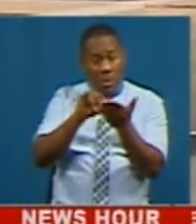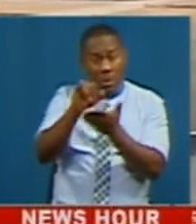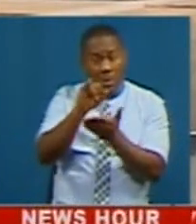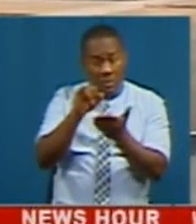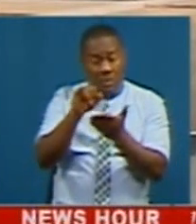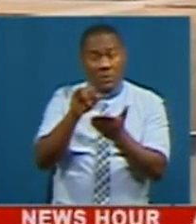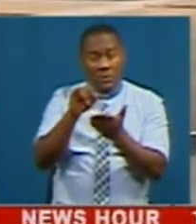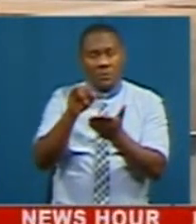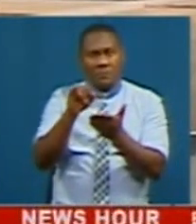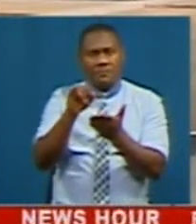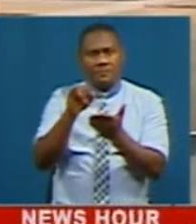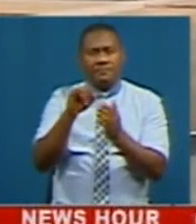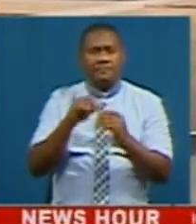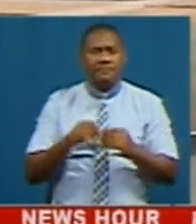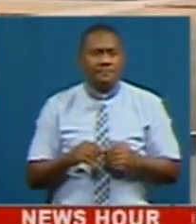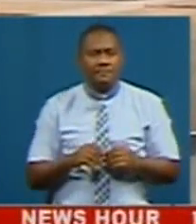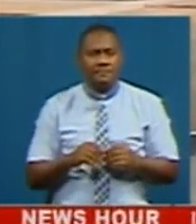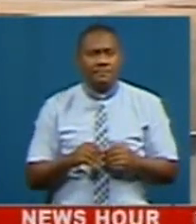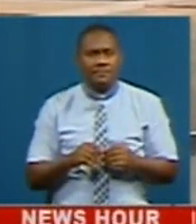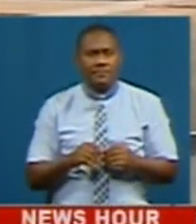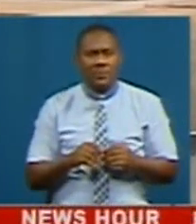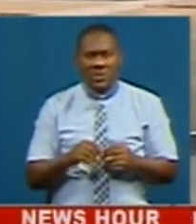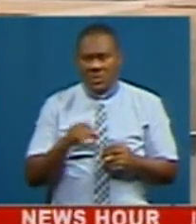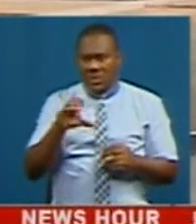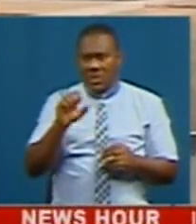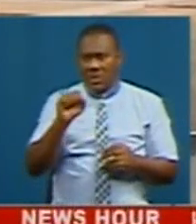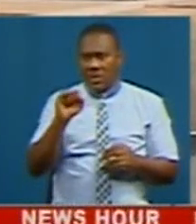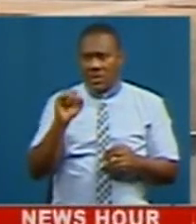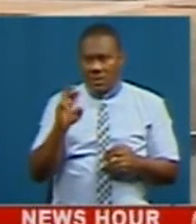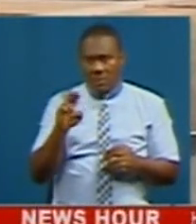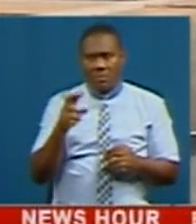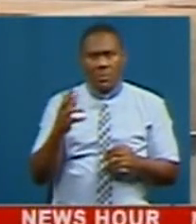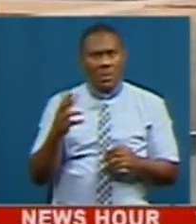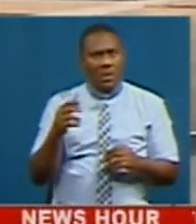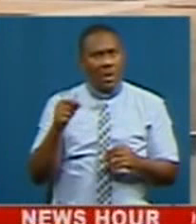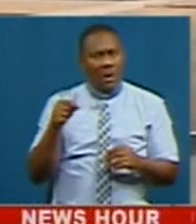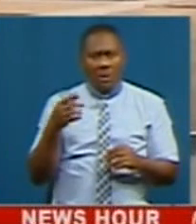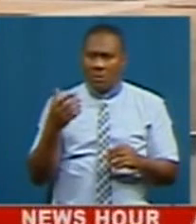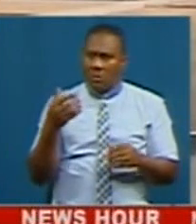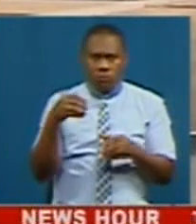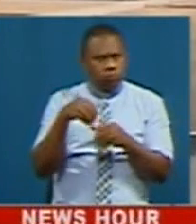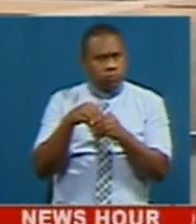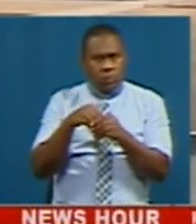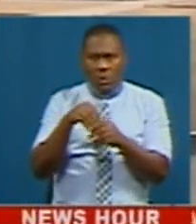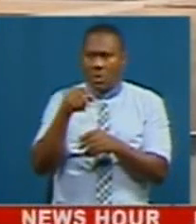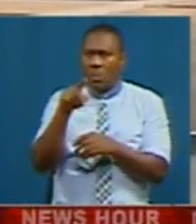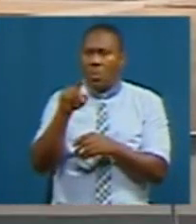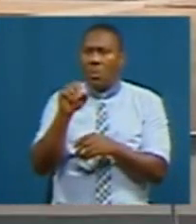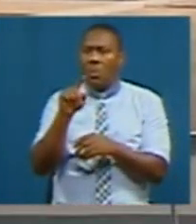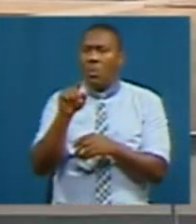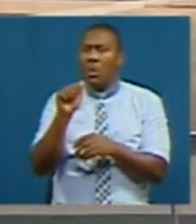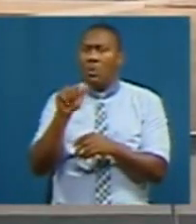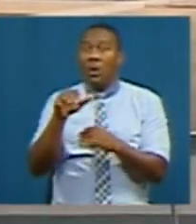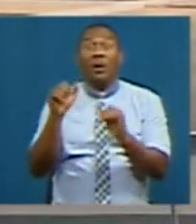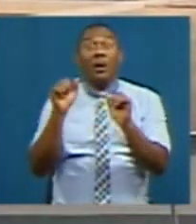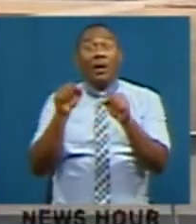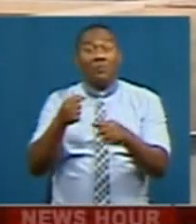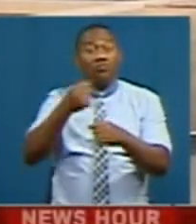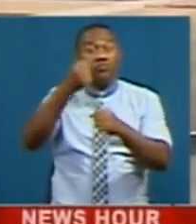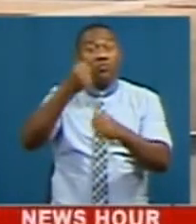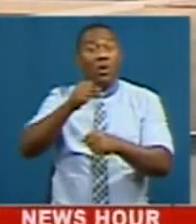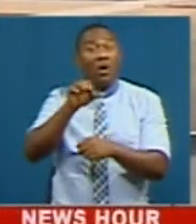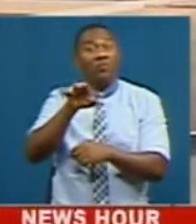Industrial Research. The new crop is suitable for many more dishes, including fufu, yogurt, and